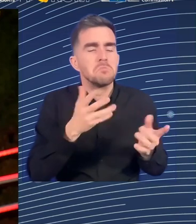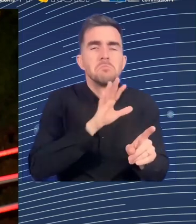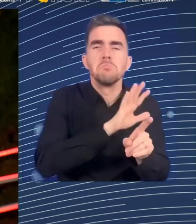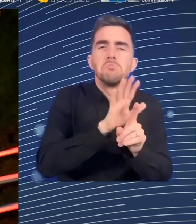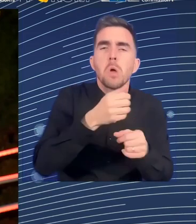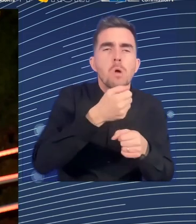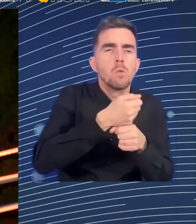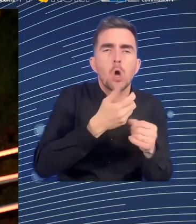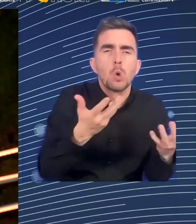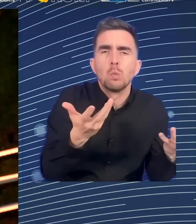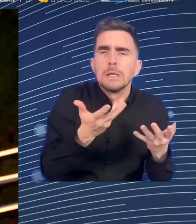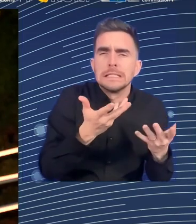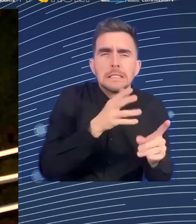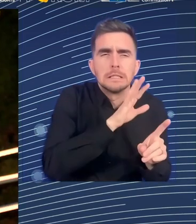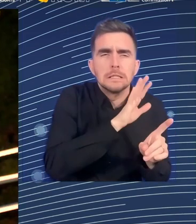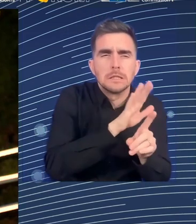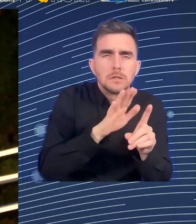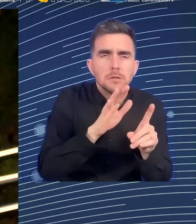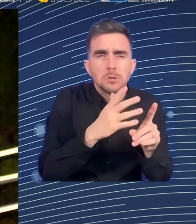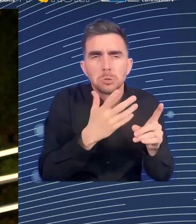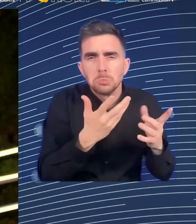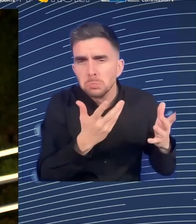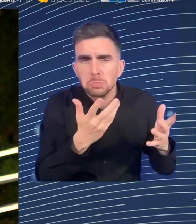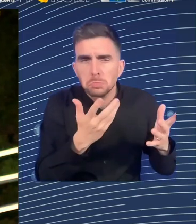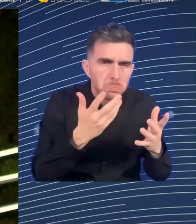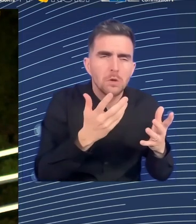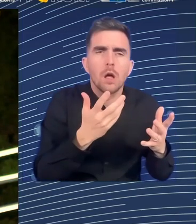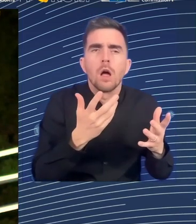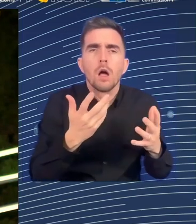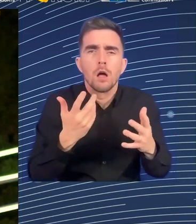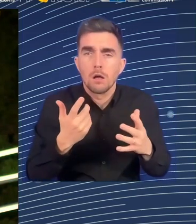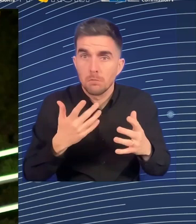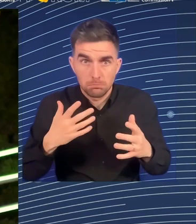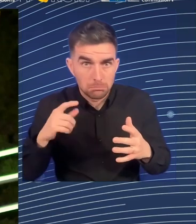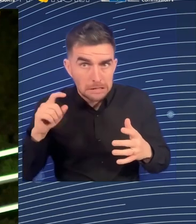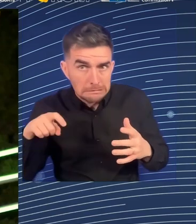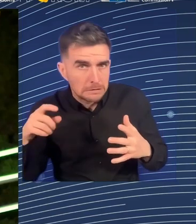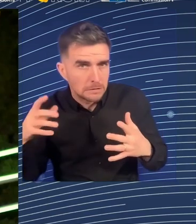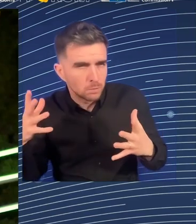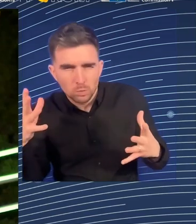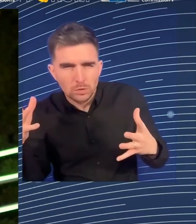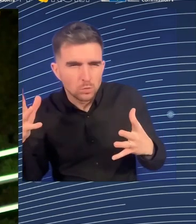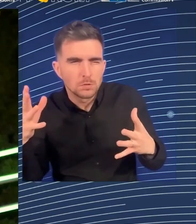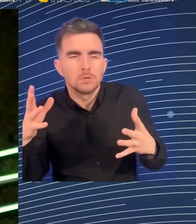will meet the demand, which is a very important message, that we'll have the high skills